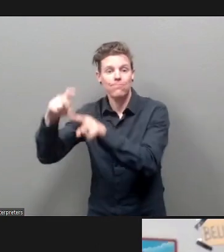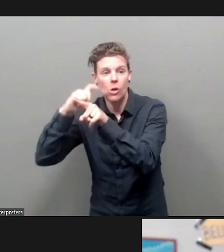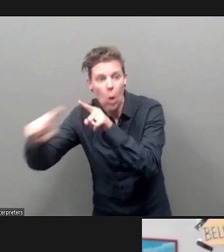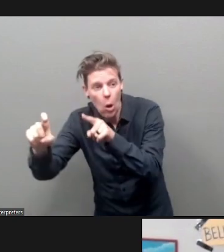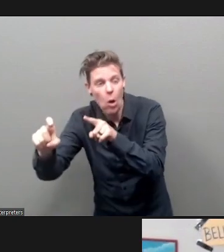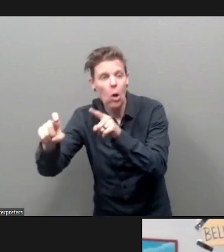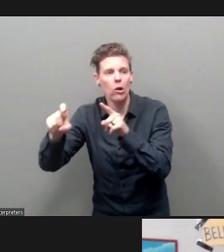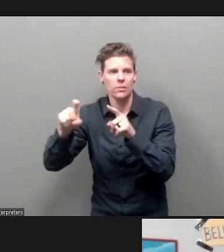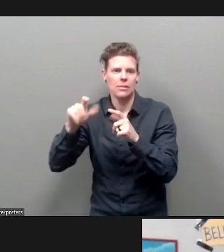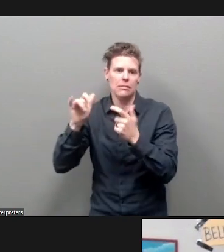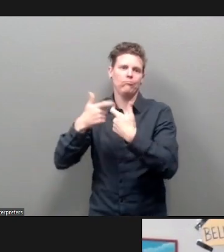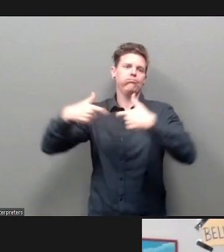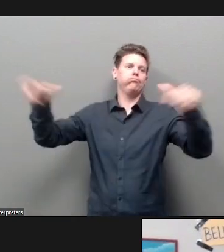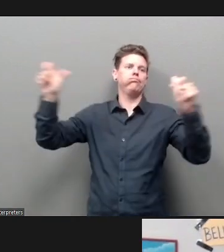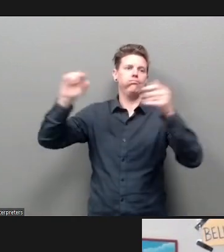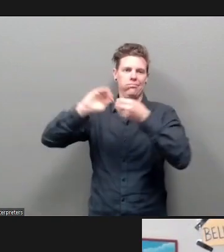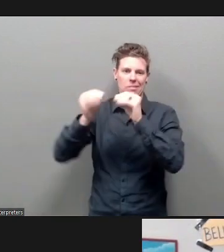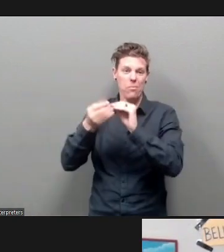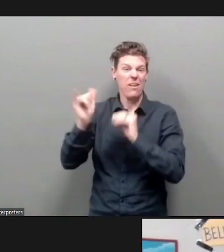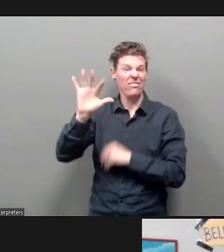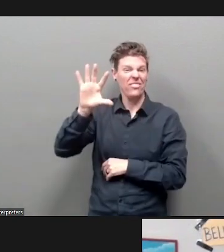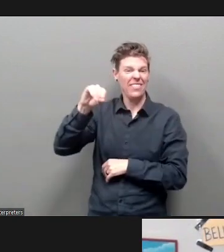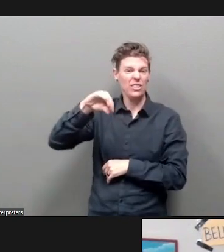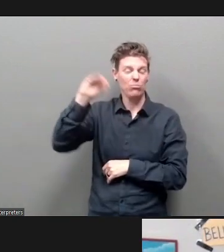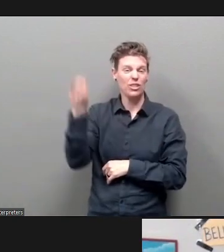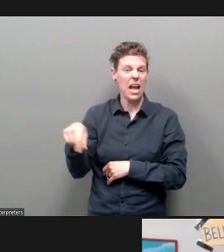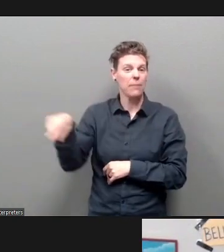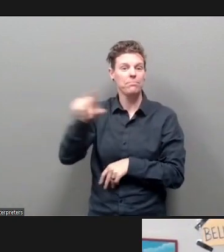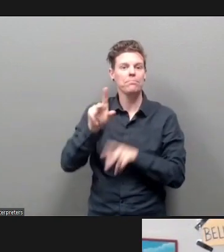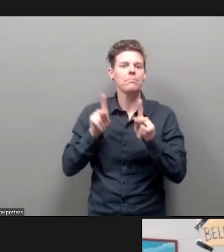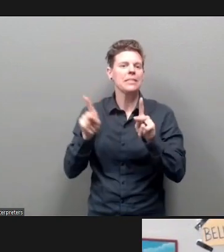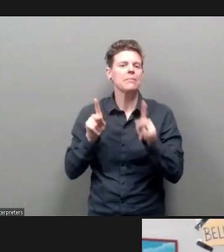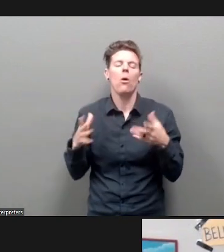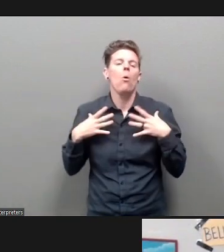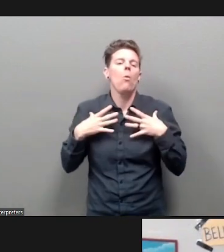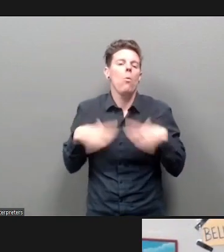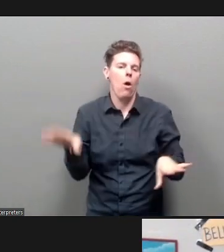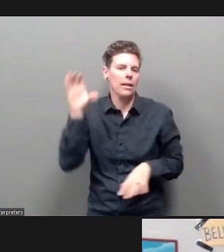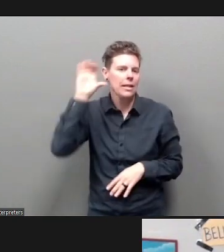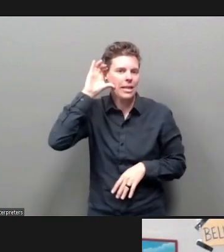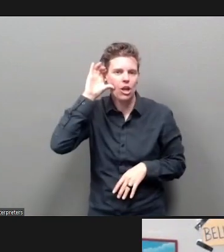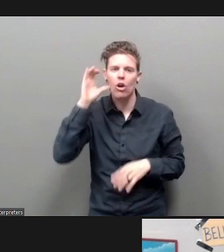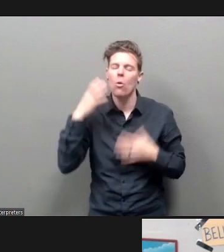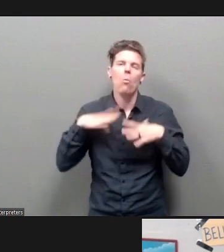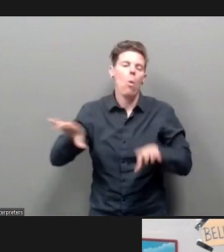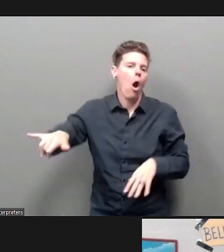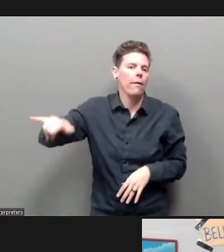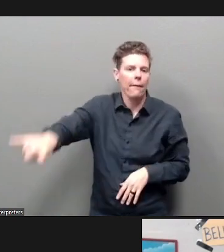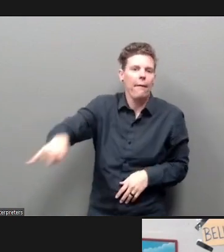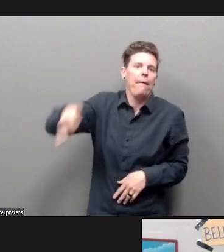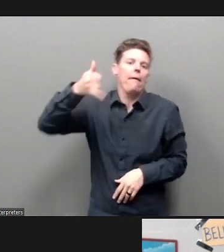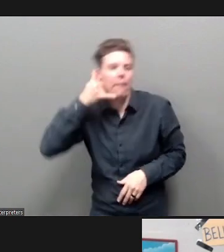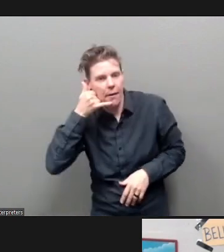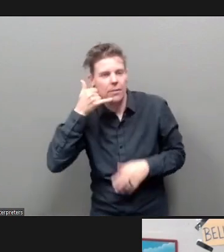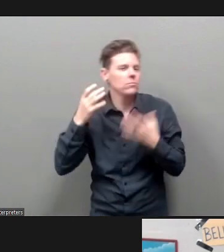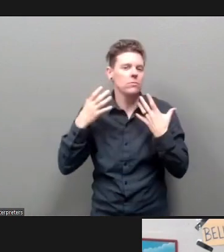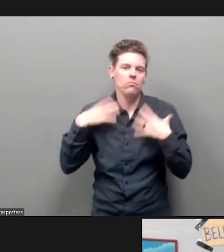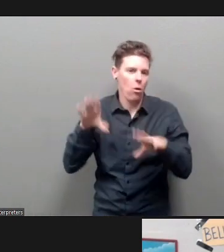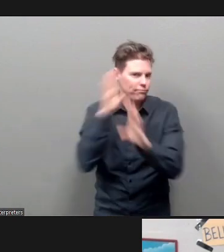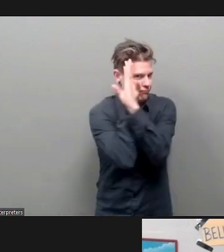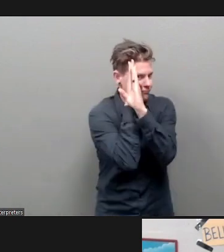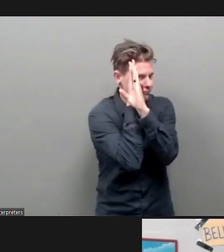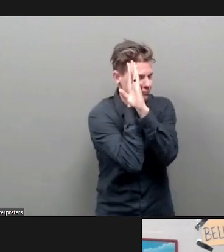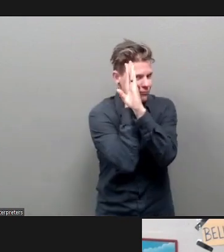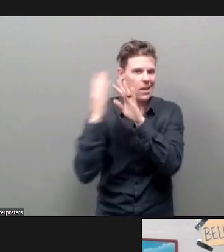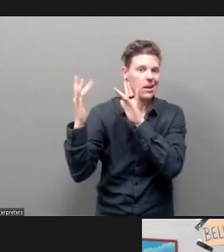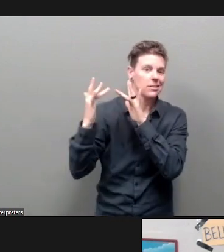50% of people don't even want to talk to the Department of Health on the phone about their COVID because it's a lengthy